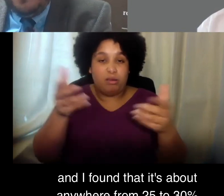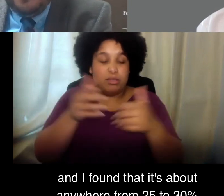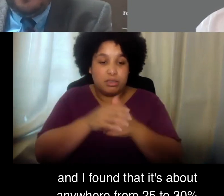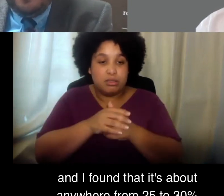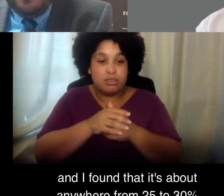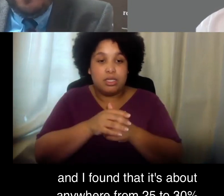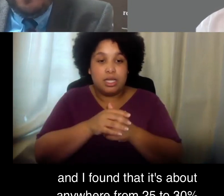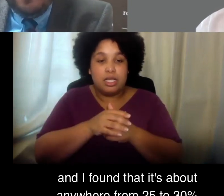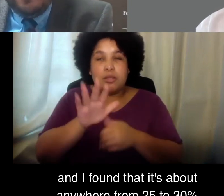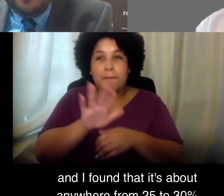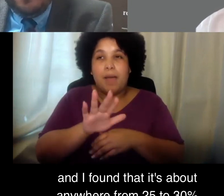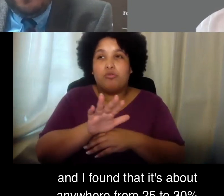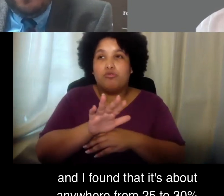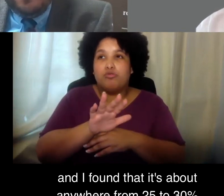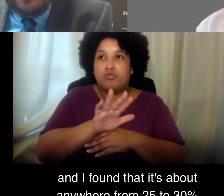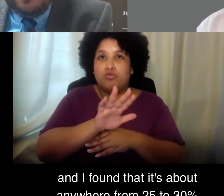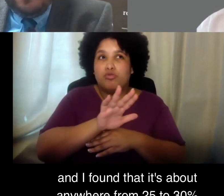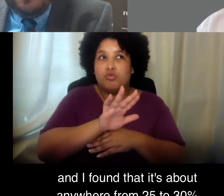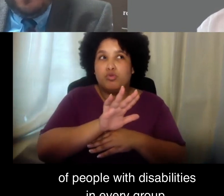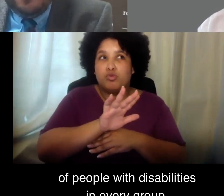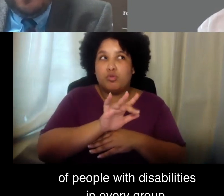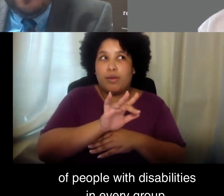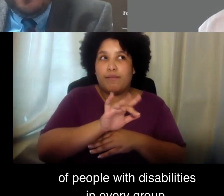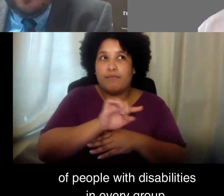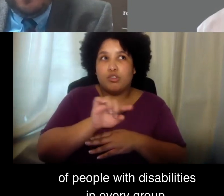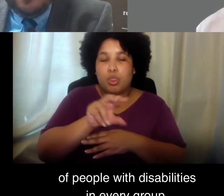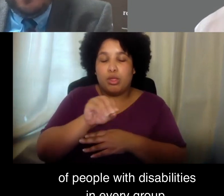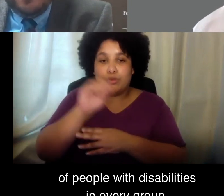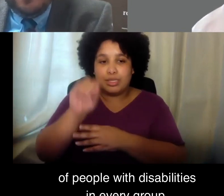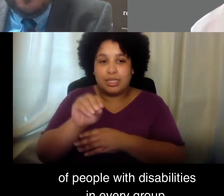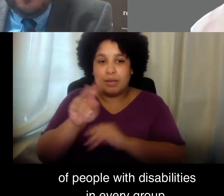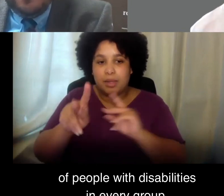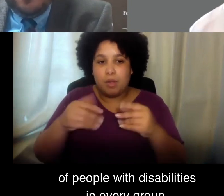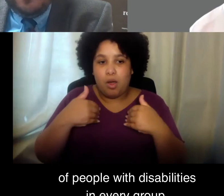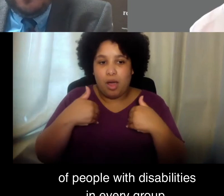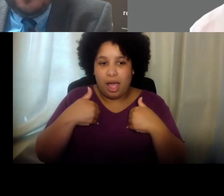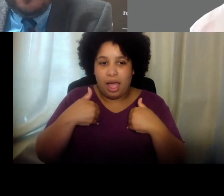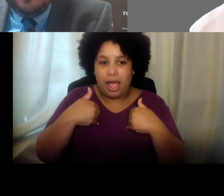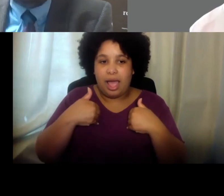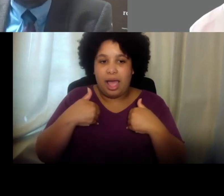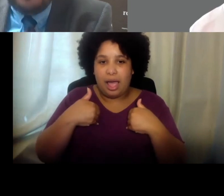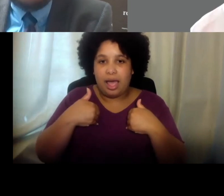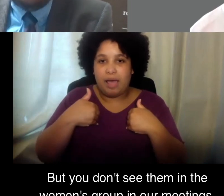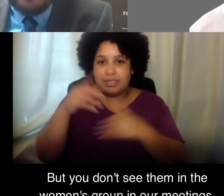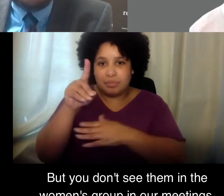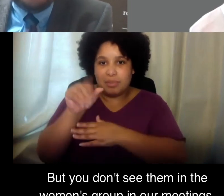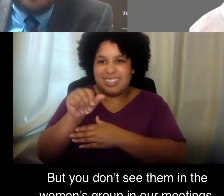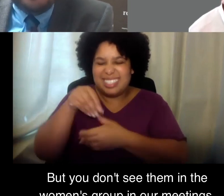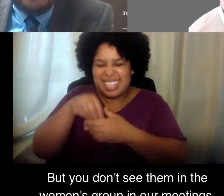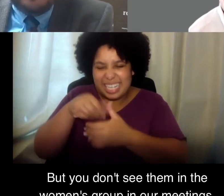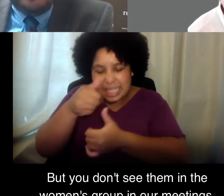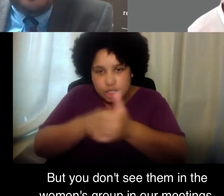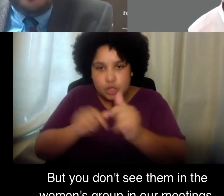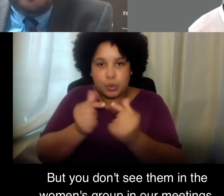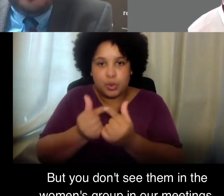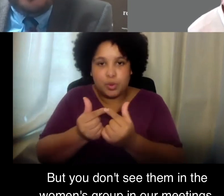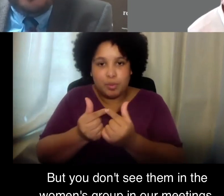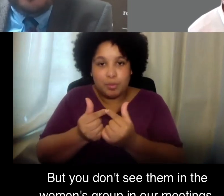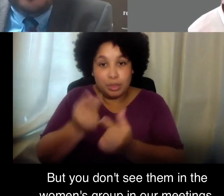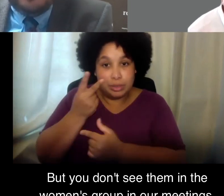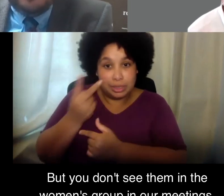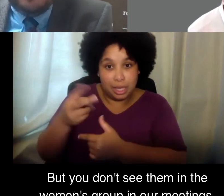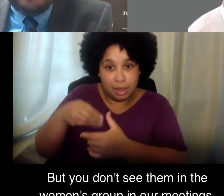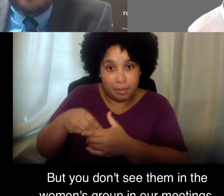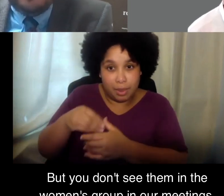from 25 to 30% of people with disabilities in every group. But you don't see them in the women's group in